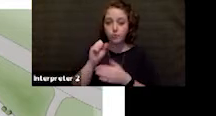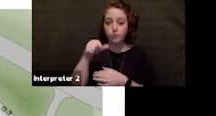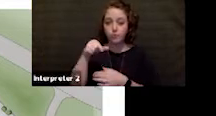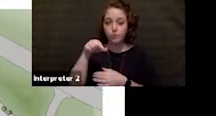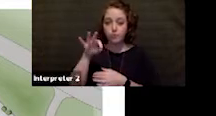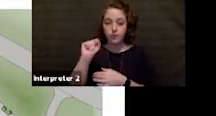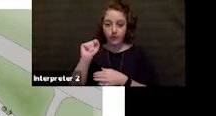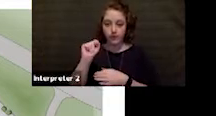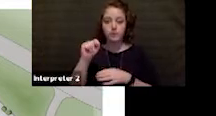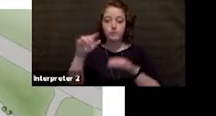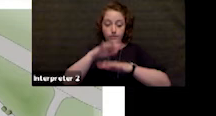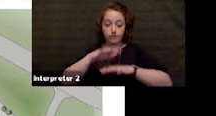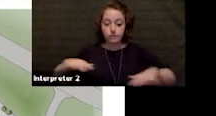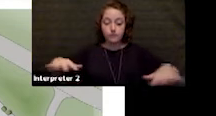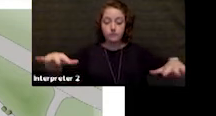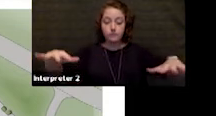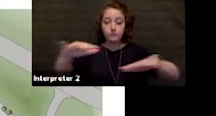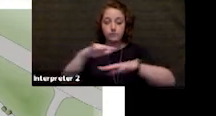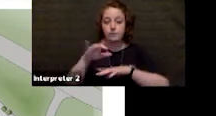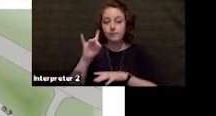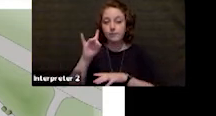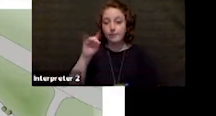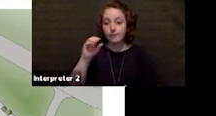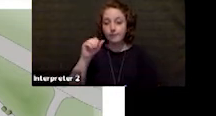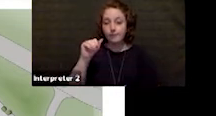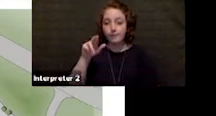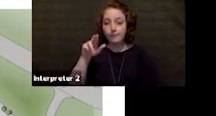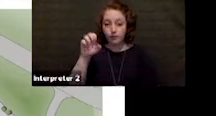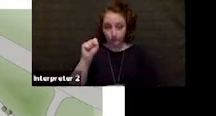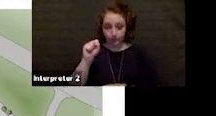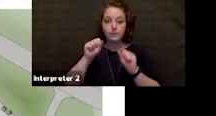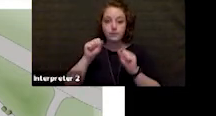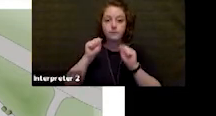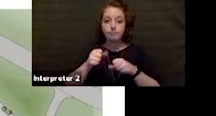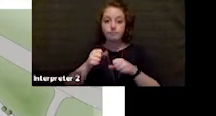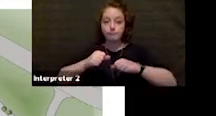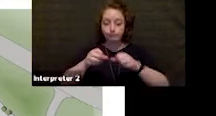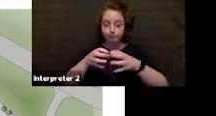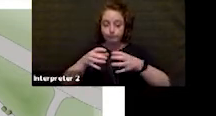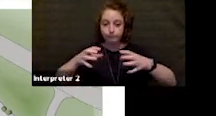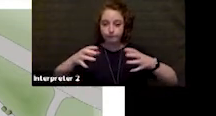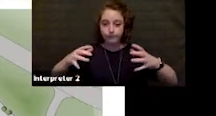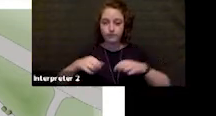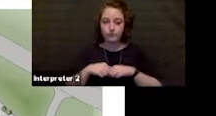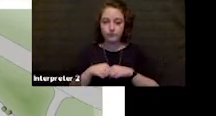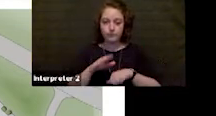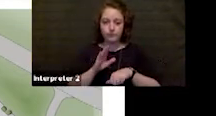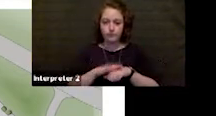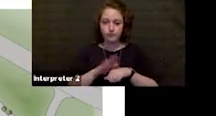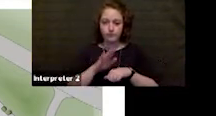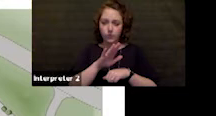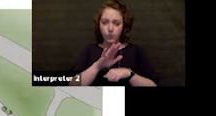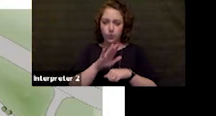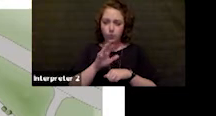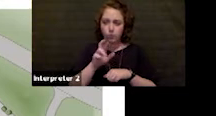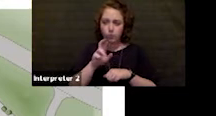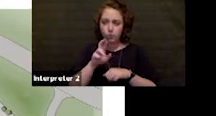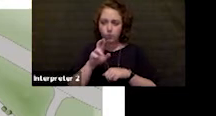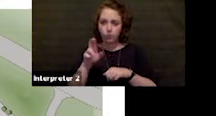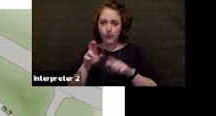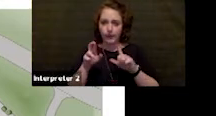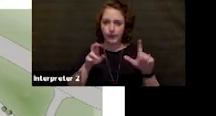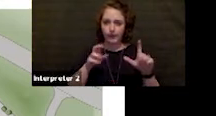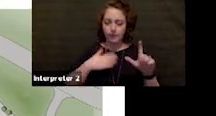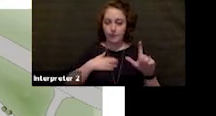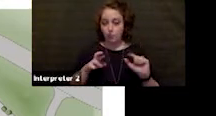to spread out, as you can see from the site plan on, I think it's on your right, or is it on your left? It's on my